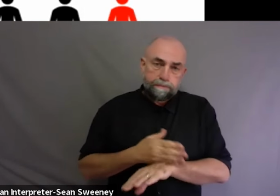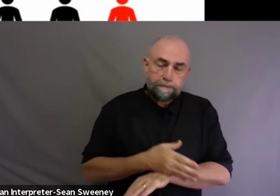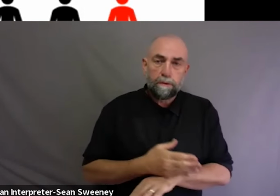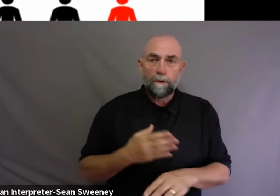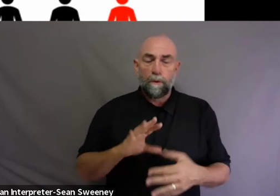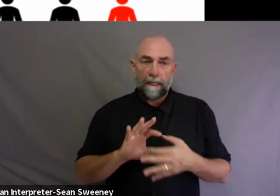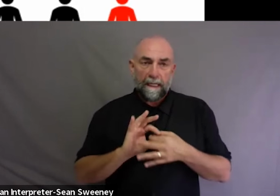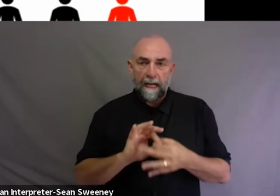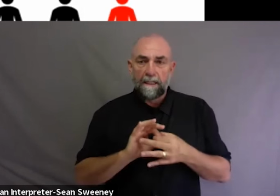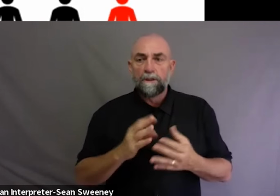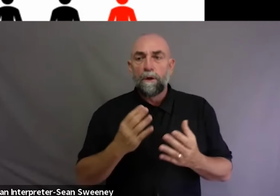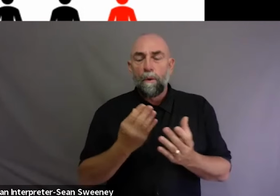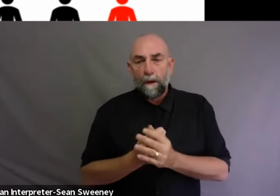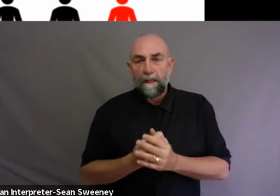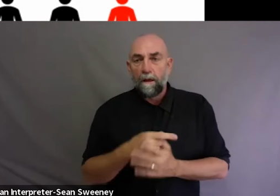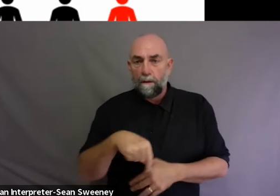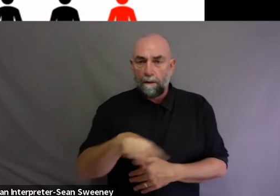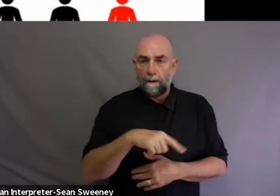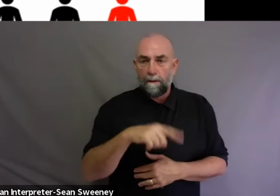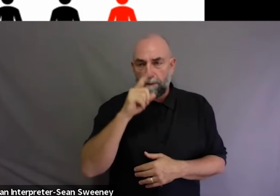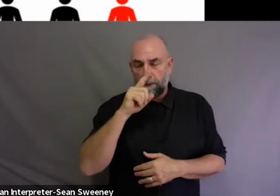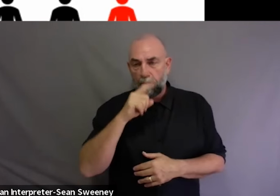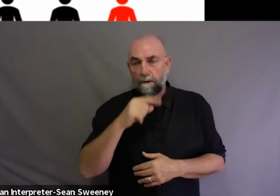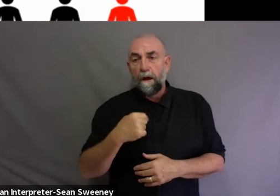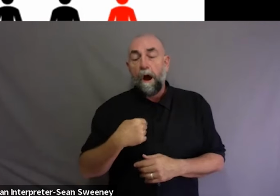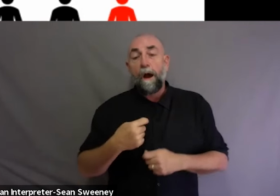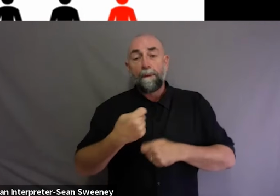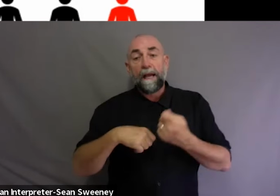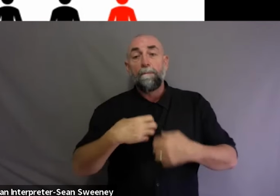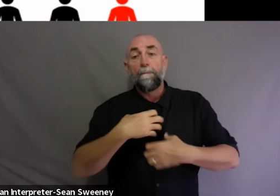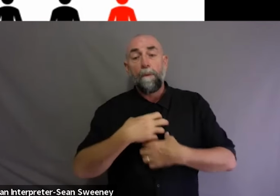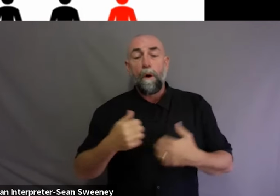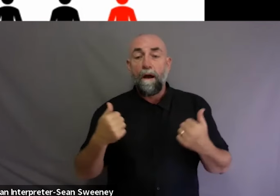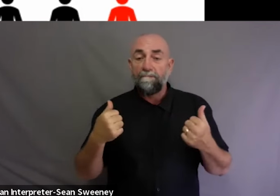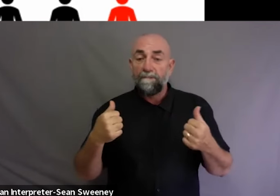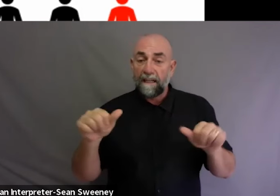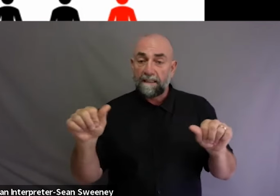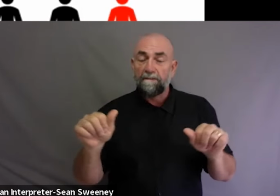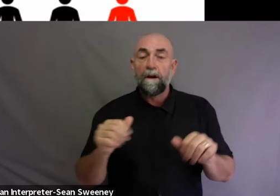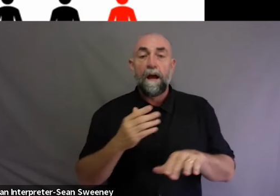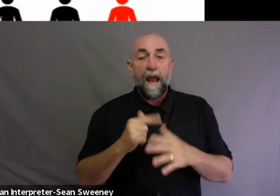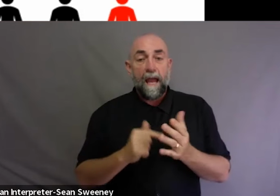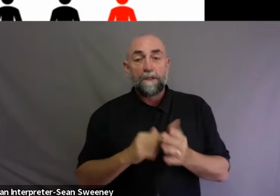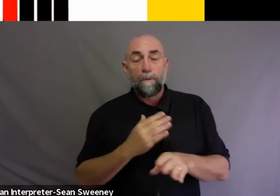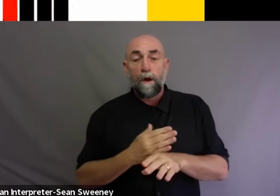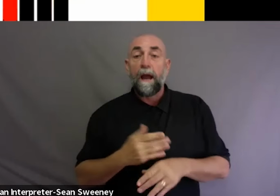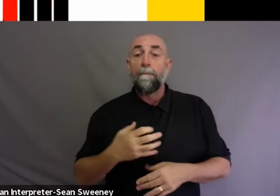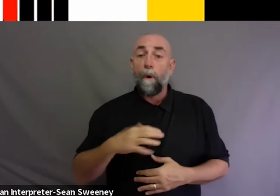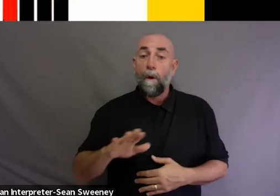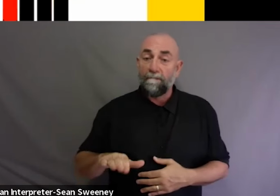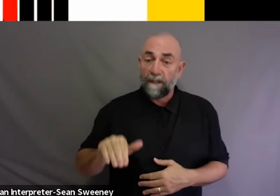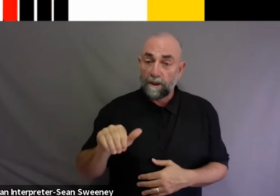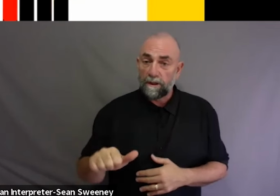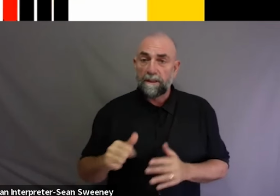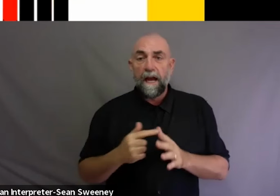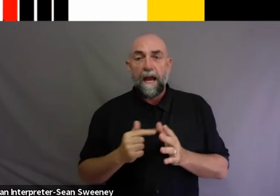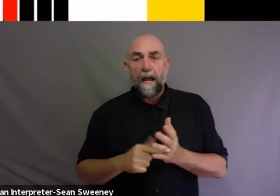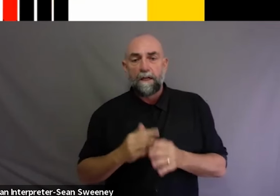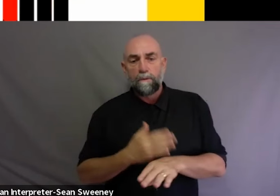result, I end up working more effectively and more efficiently. Next slide.